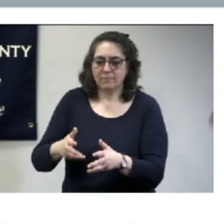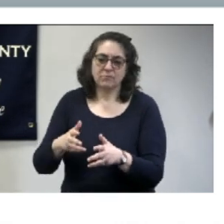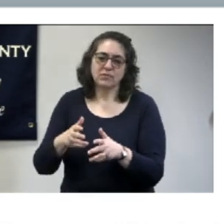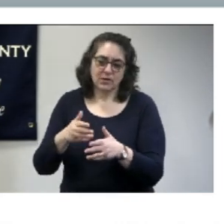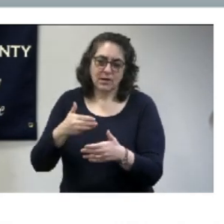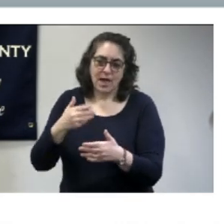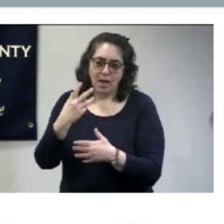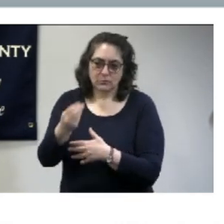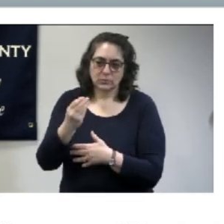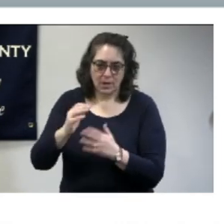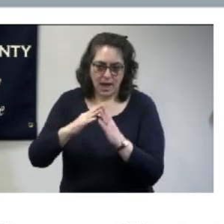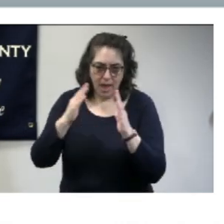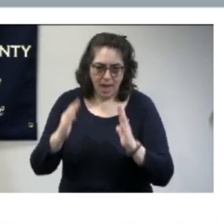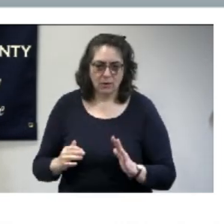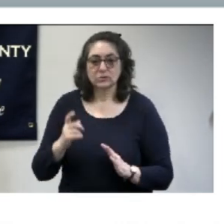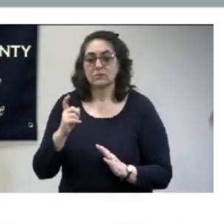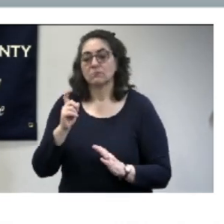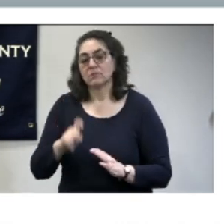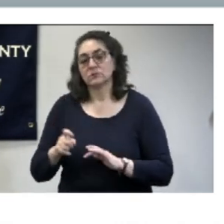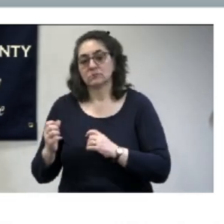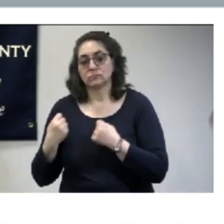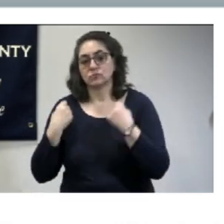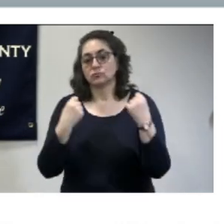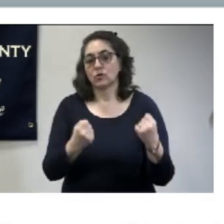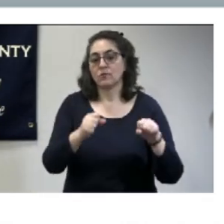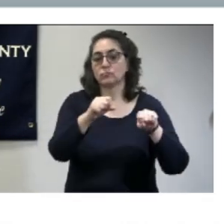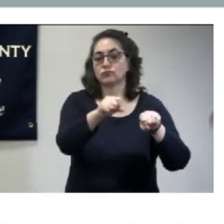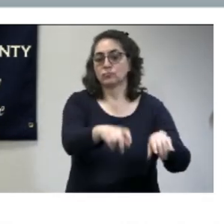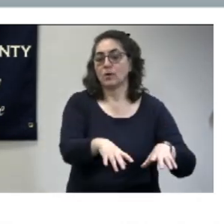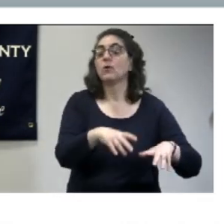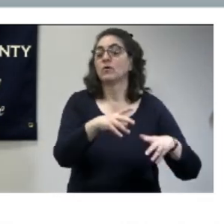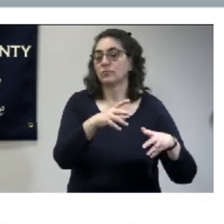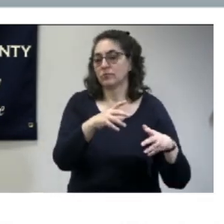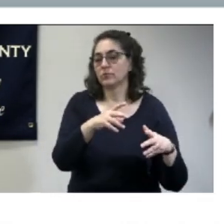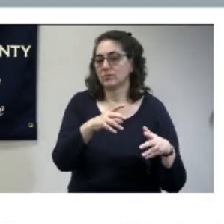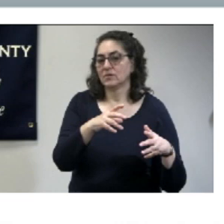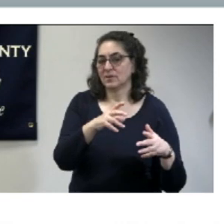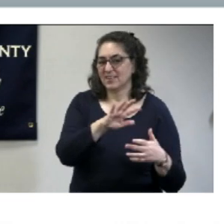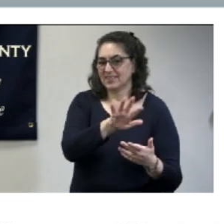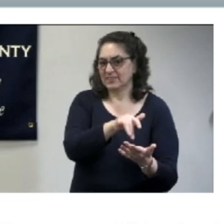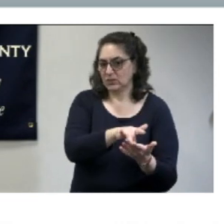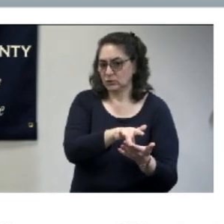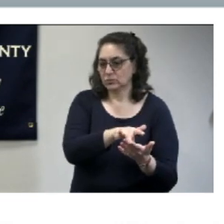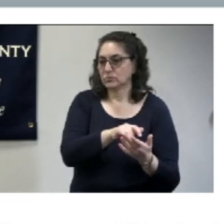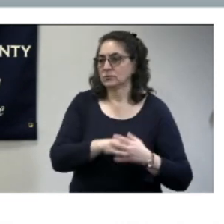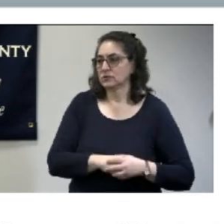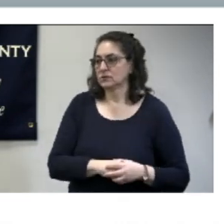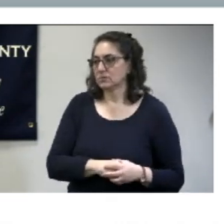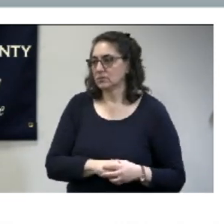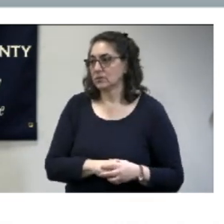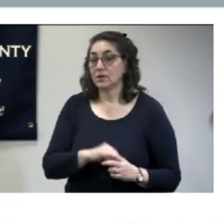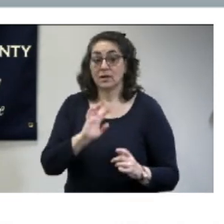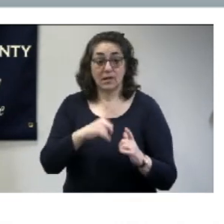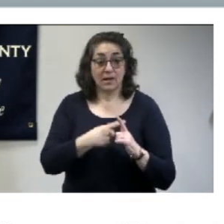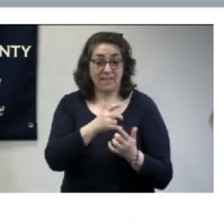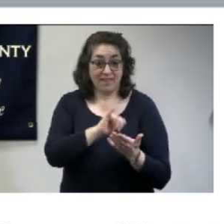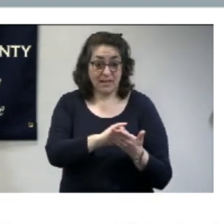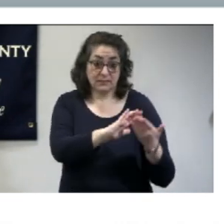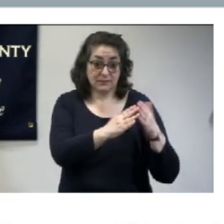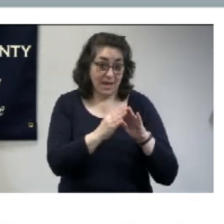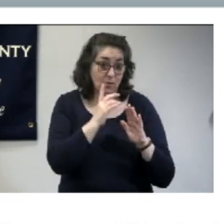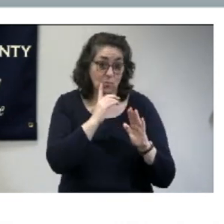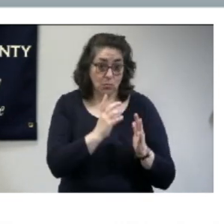municipality, for the residents. They'll bring it to their drop-off center, and then the municipality will bring